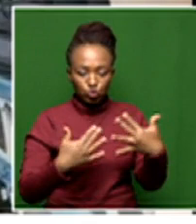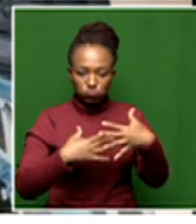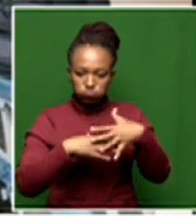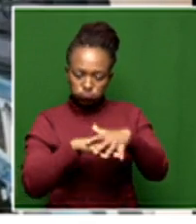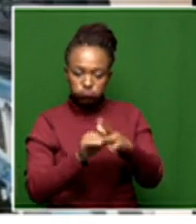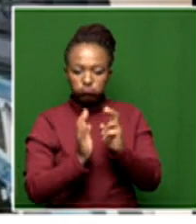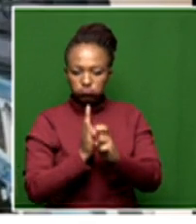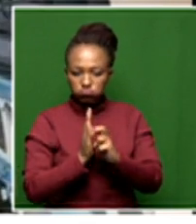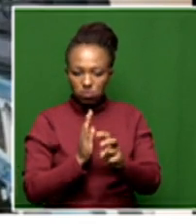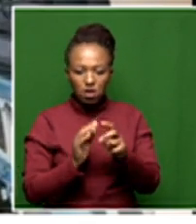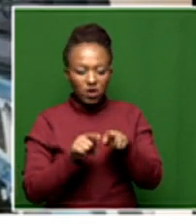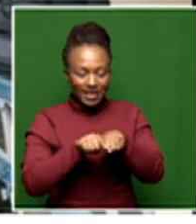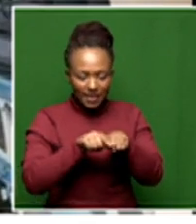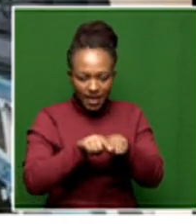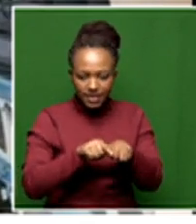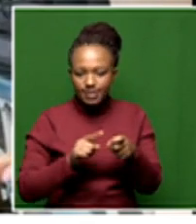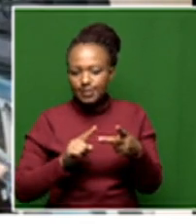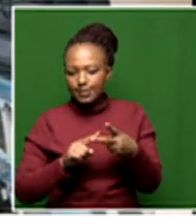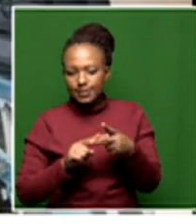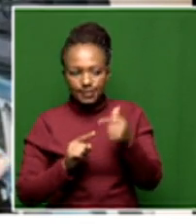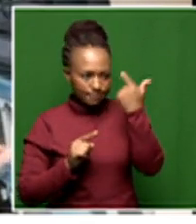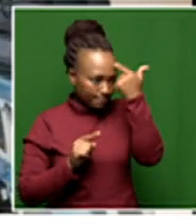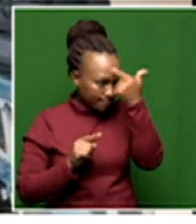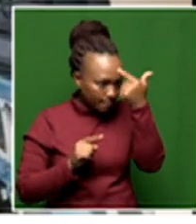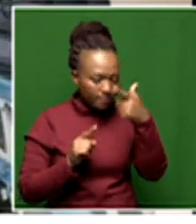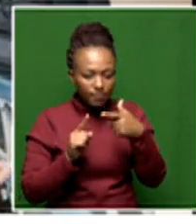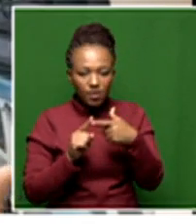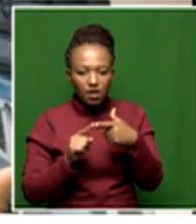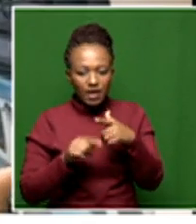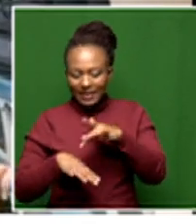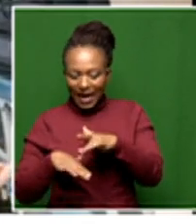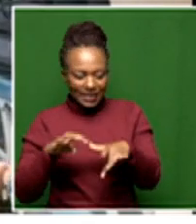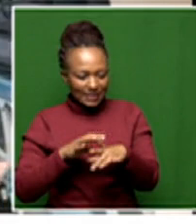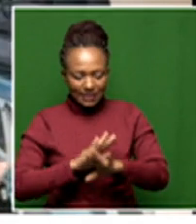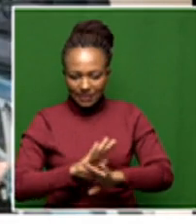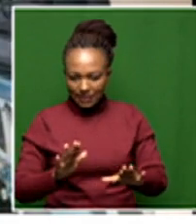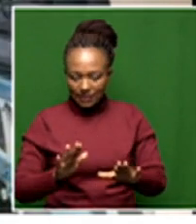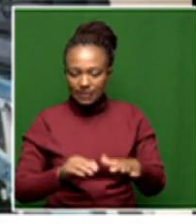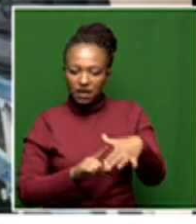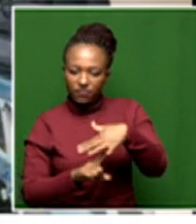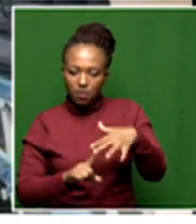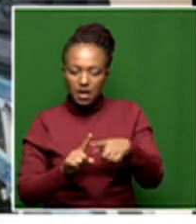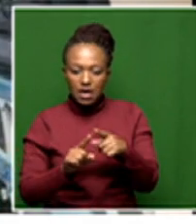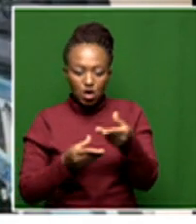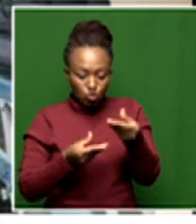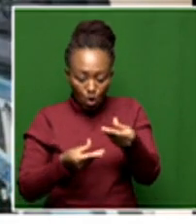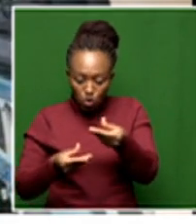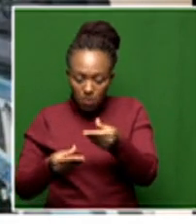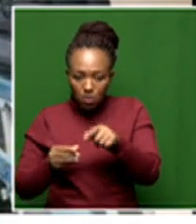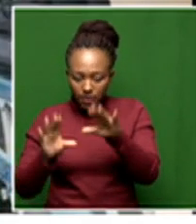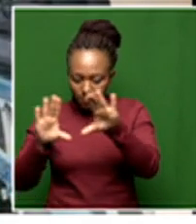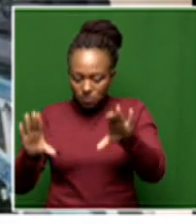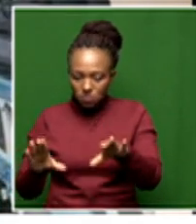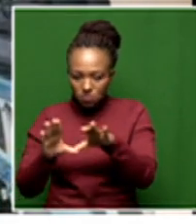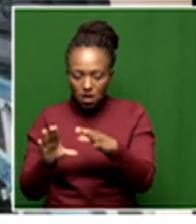regulations like testing, scanning, low-touch environments, documenting anyone who's, you